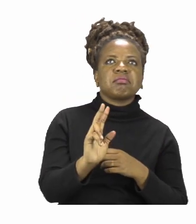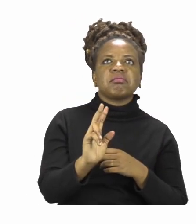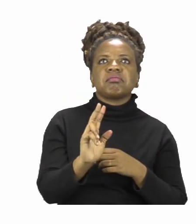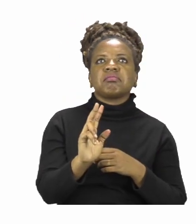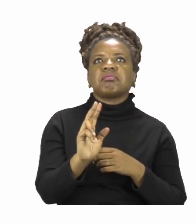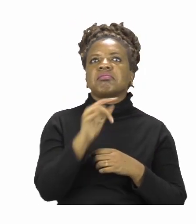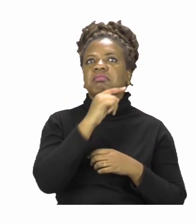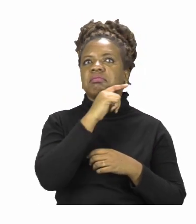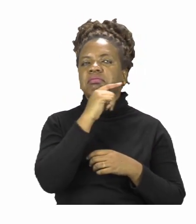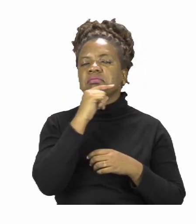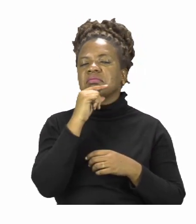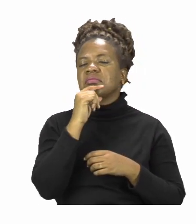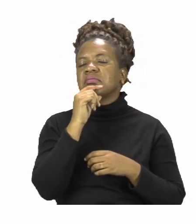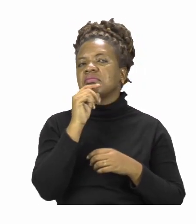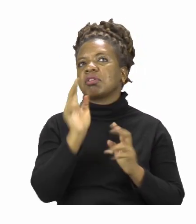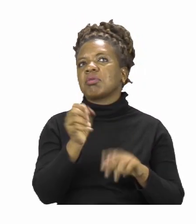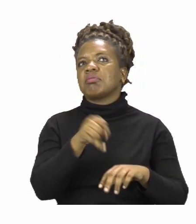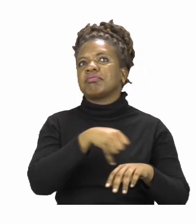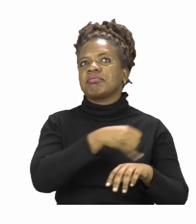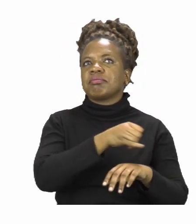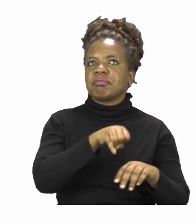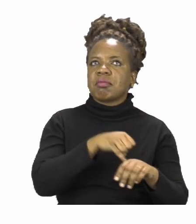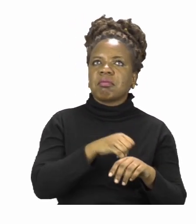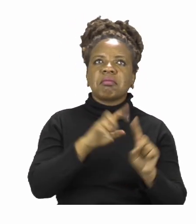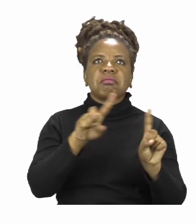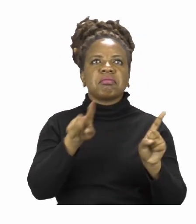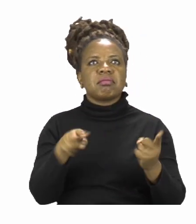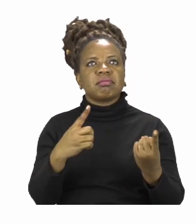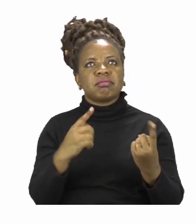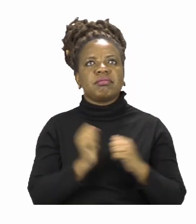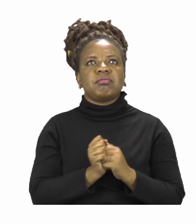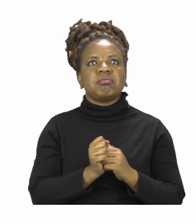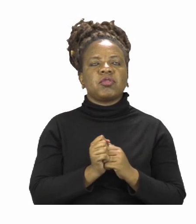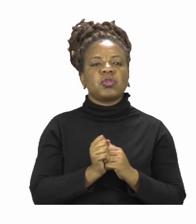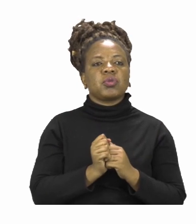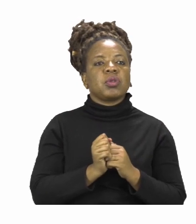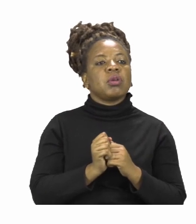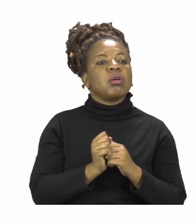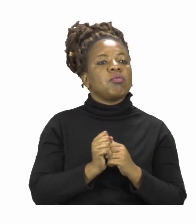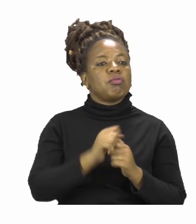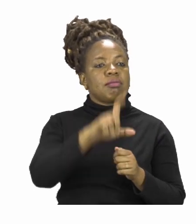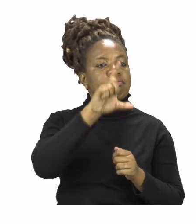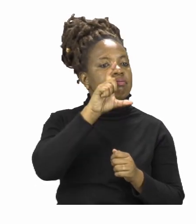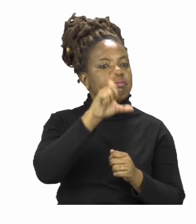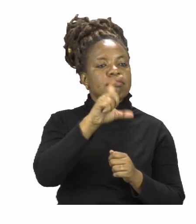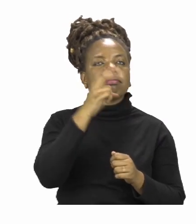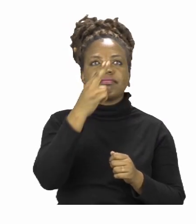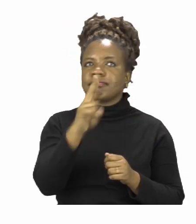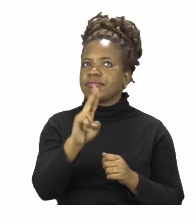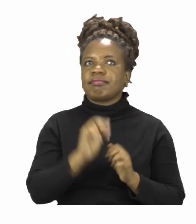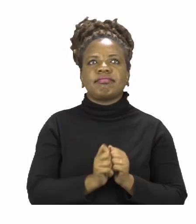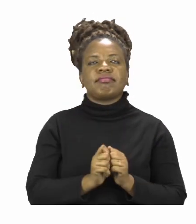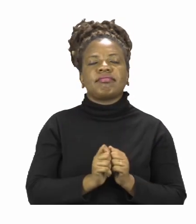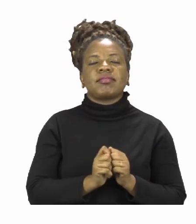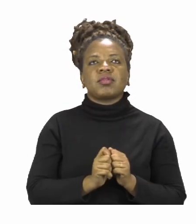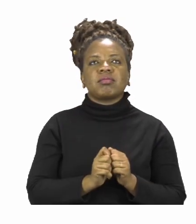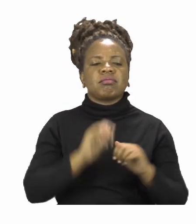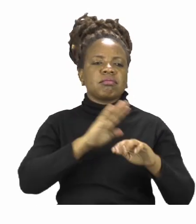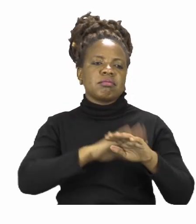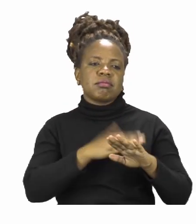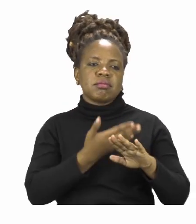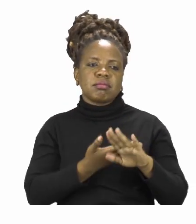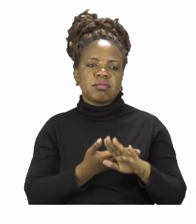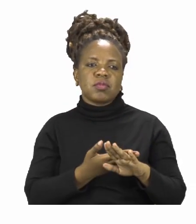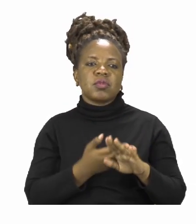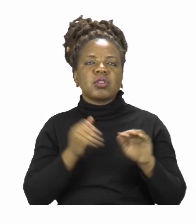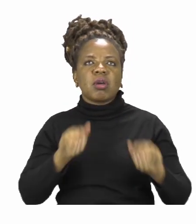do not use a capital letter for them. For example, a boy is a person, a place